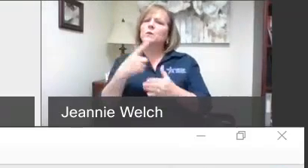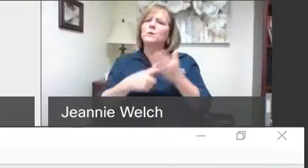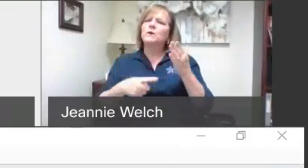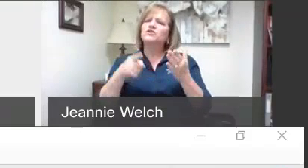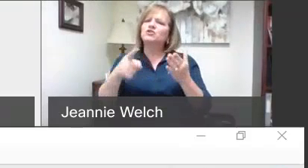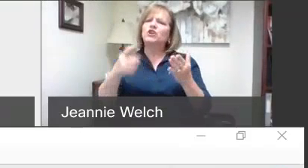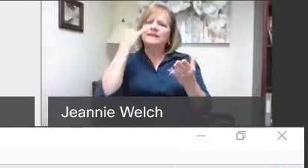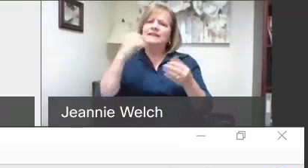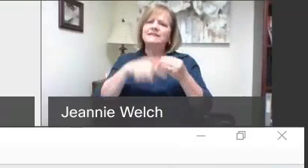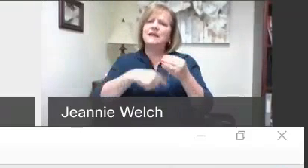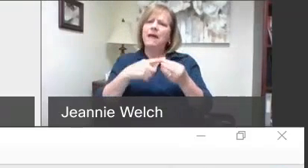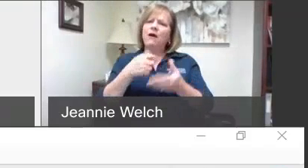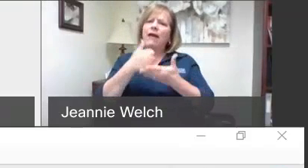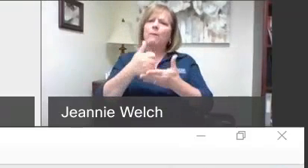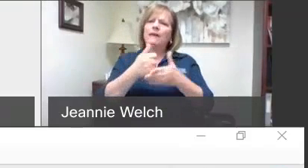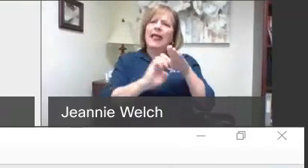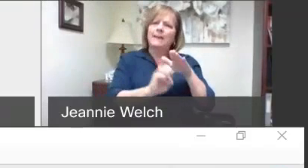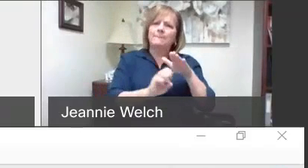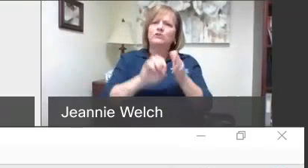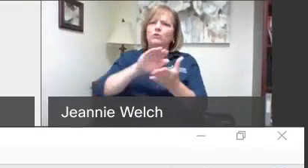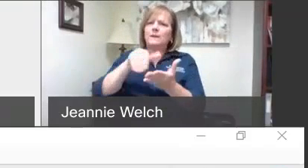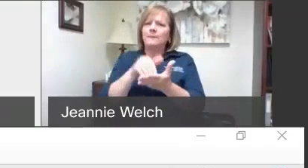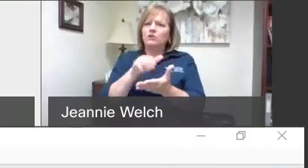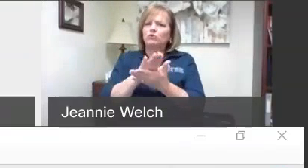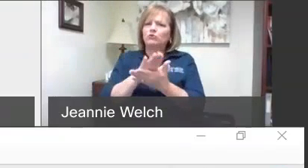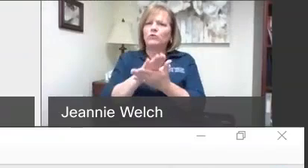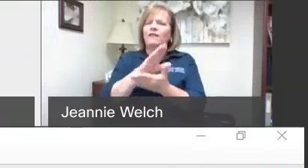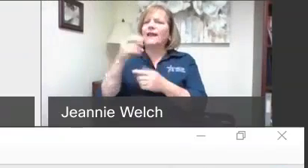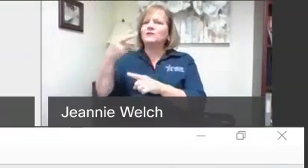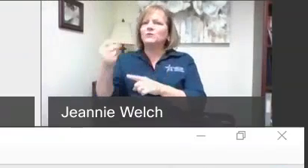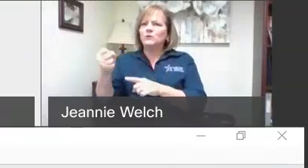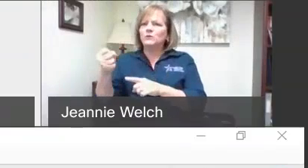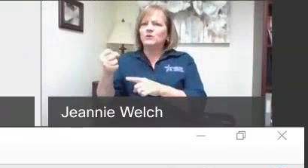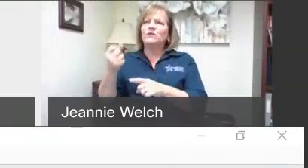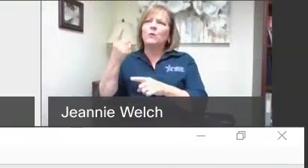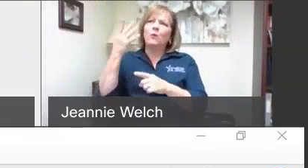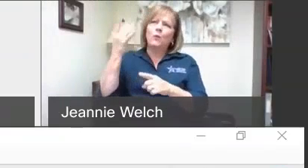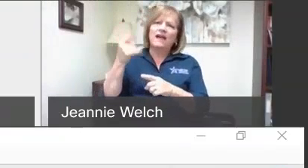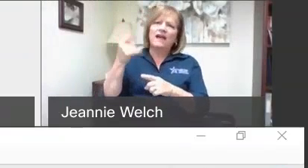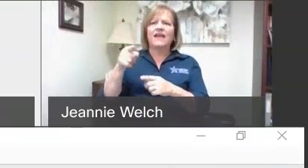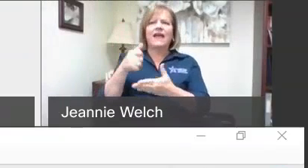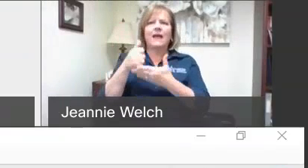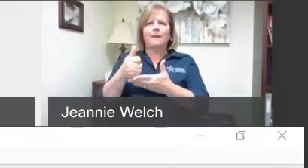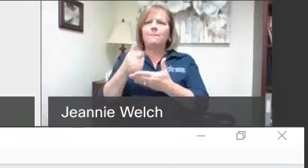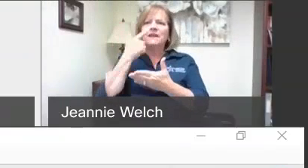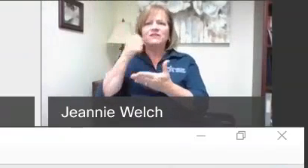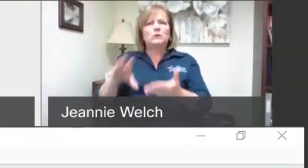and high school students with not being able to see their friends and having to stay inside all the time?